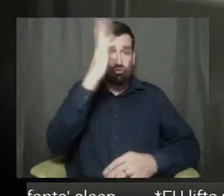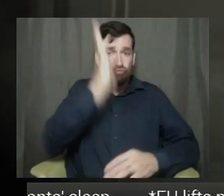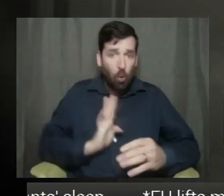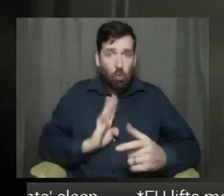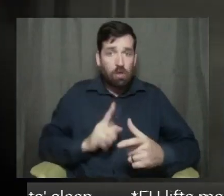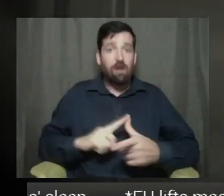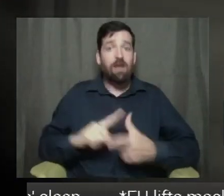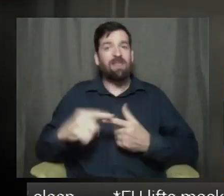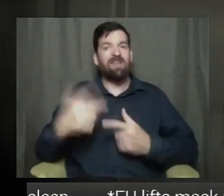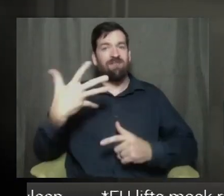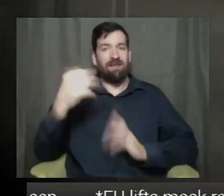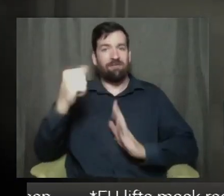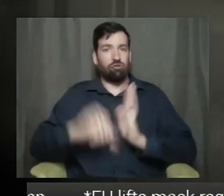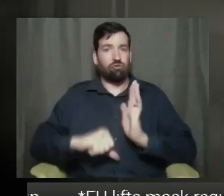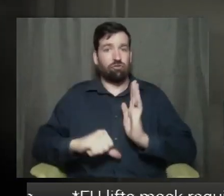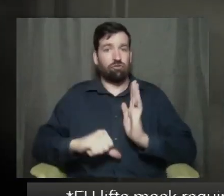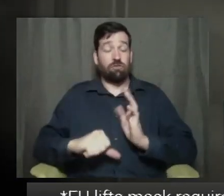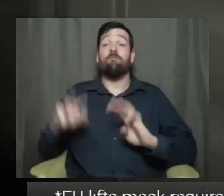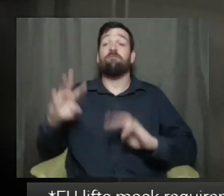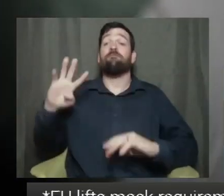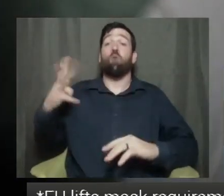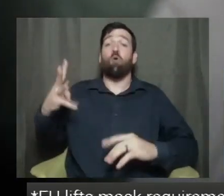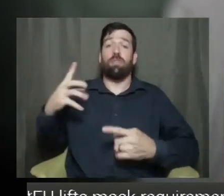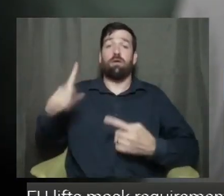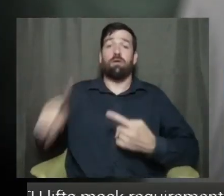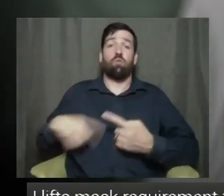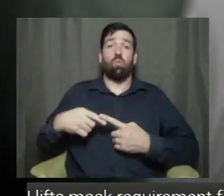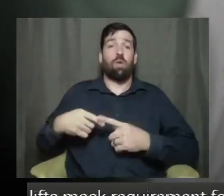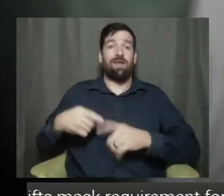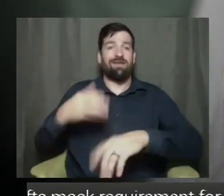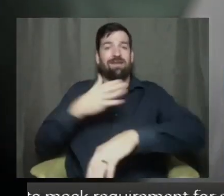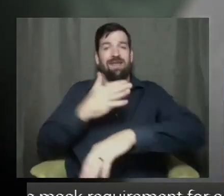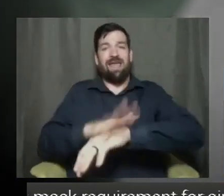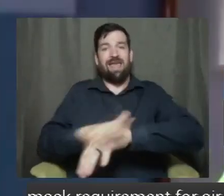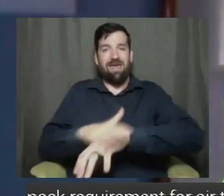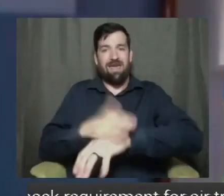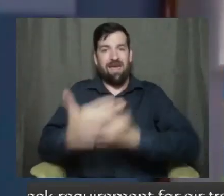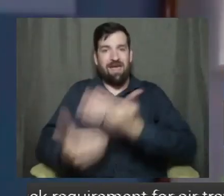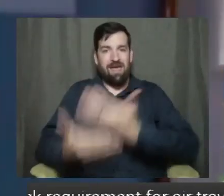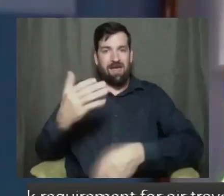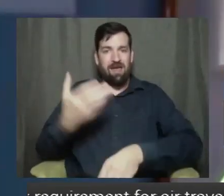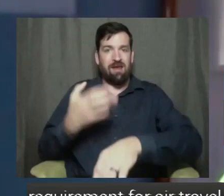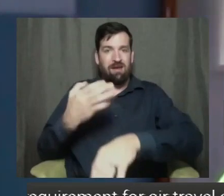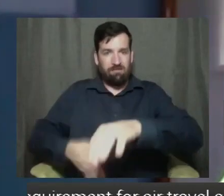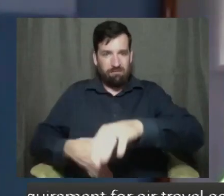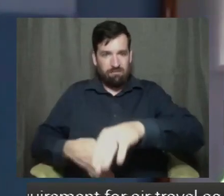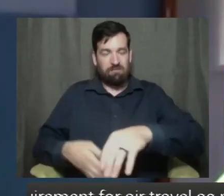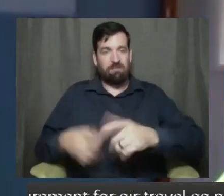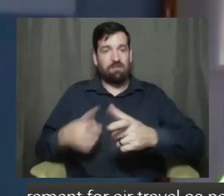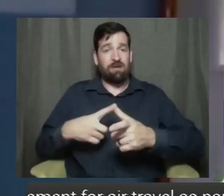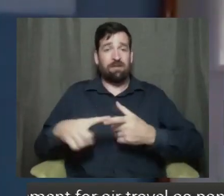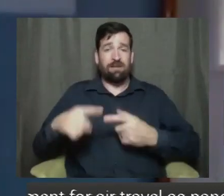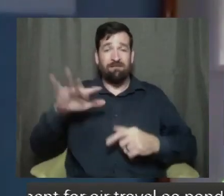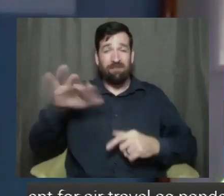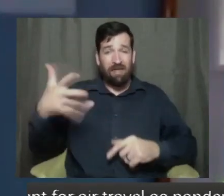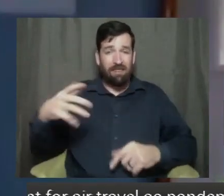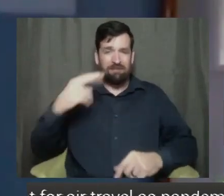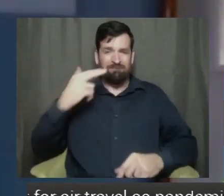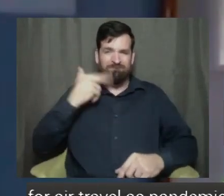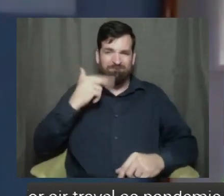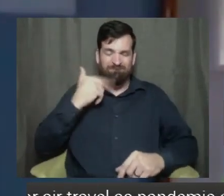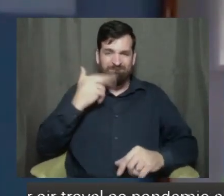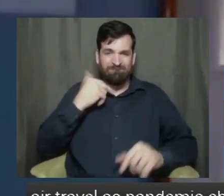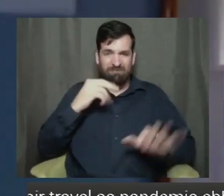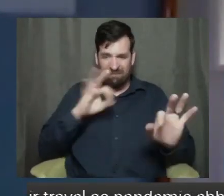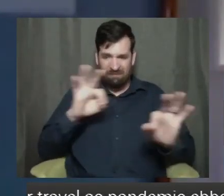fourth surgery was when they amputated my hand. Fifth surgery, I was nearly healed up and they were fitting me for a